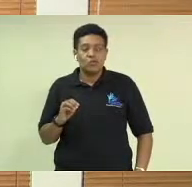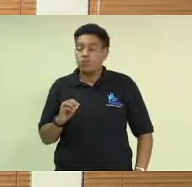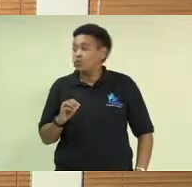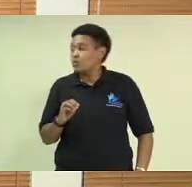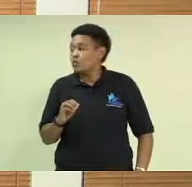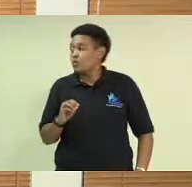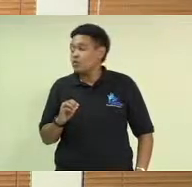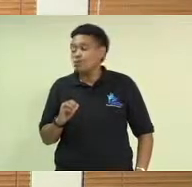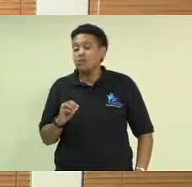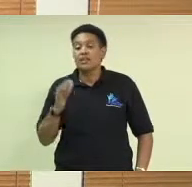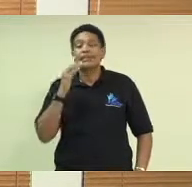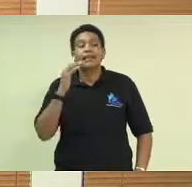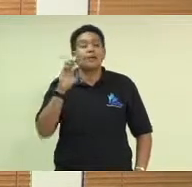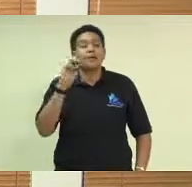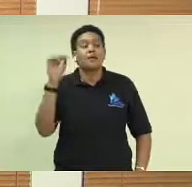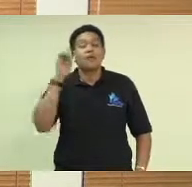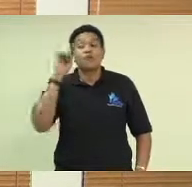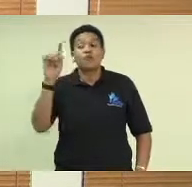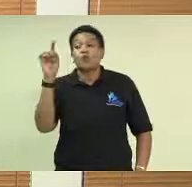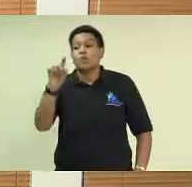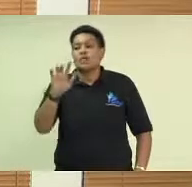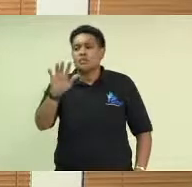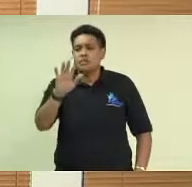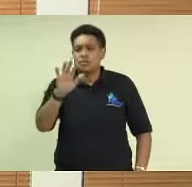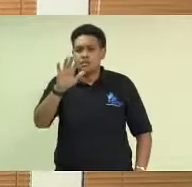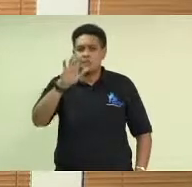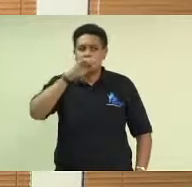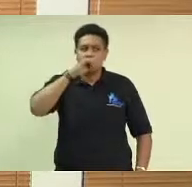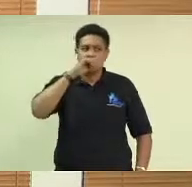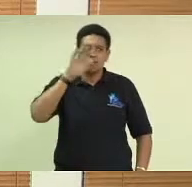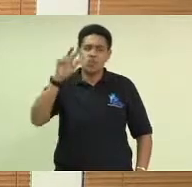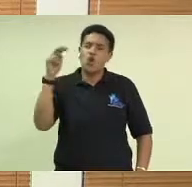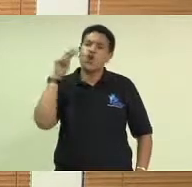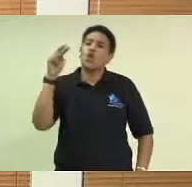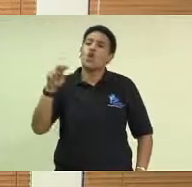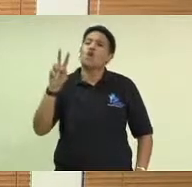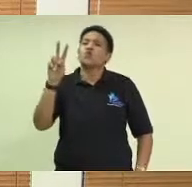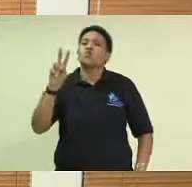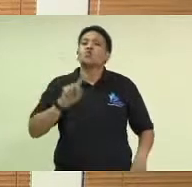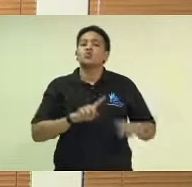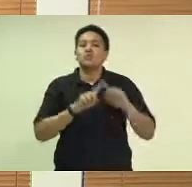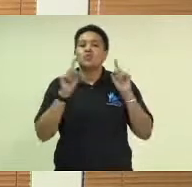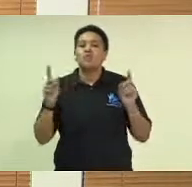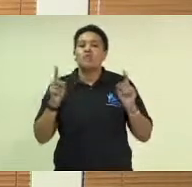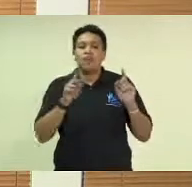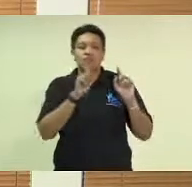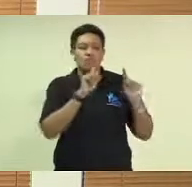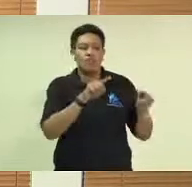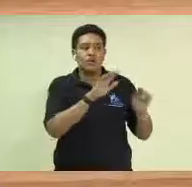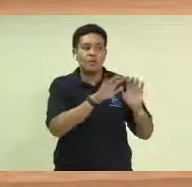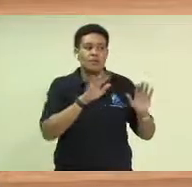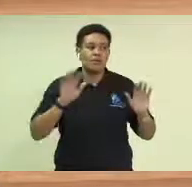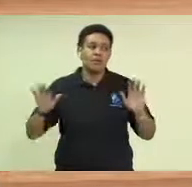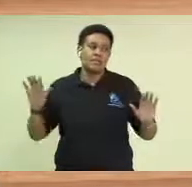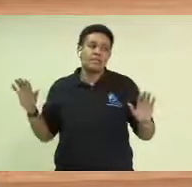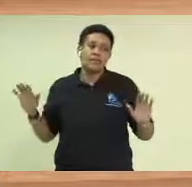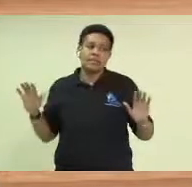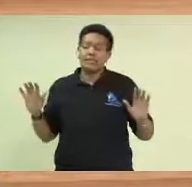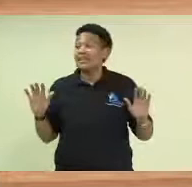Right. Thank you, Emma, for the question. You're looking at two different reporting